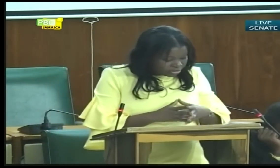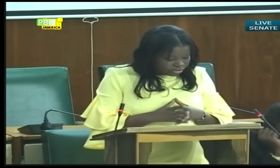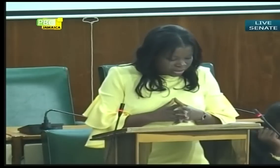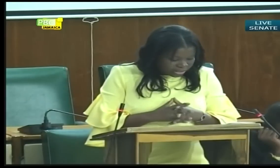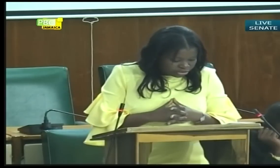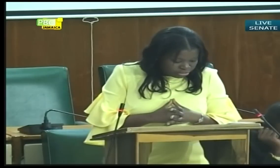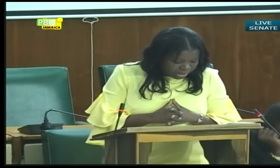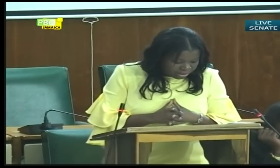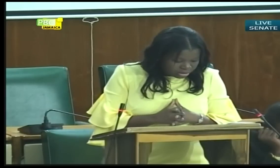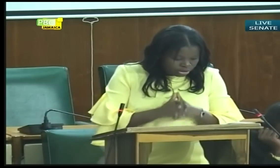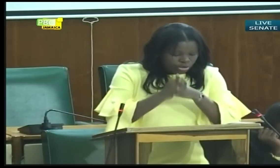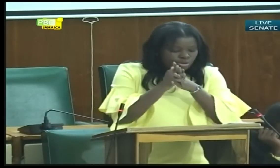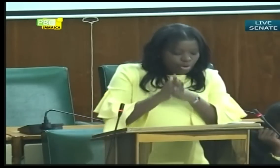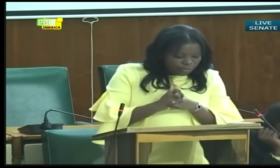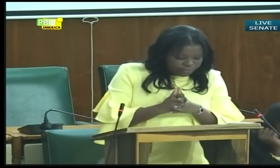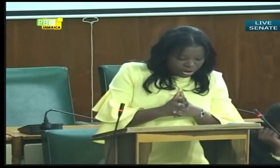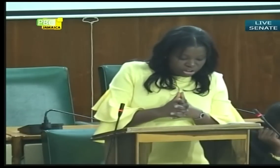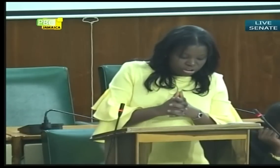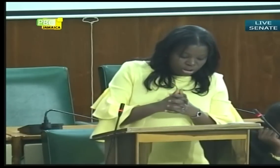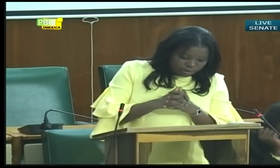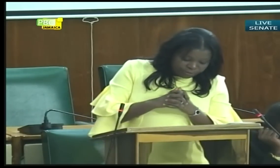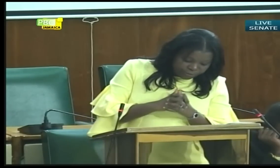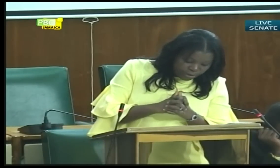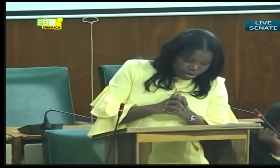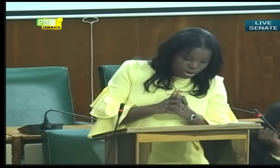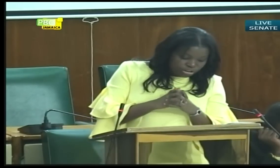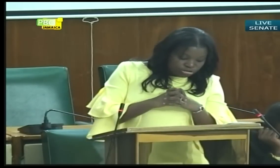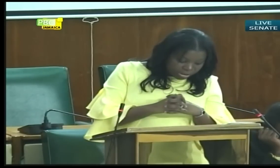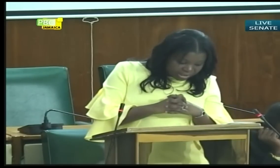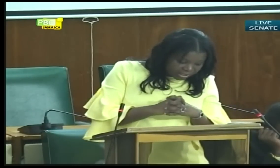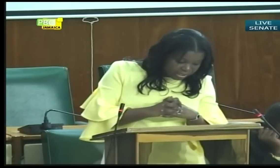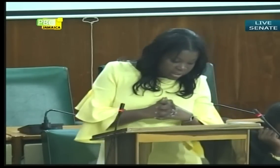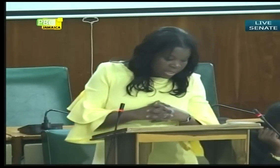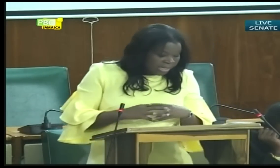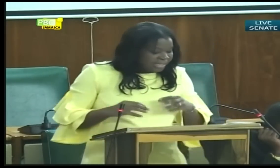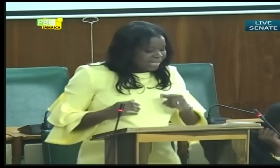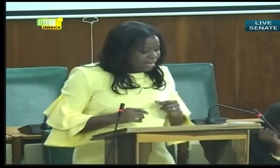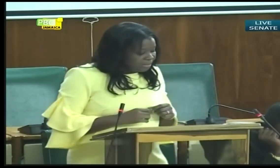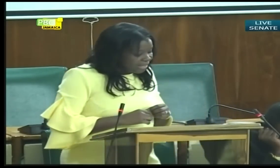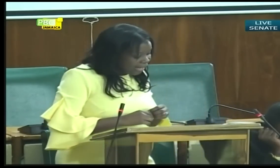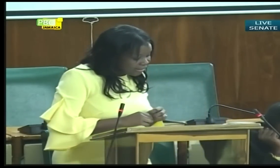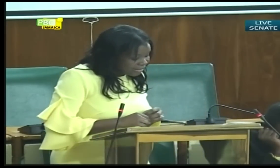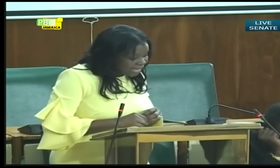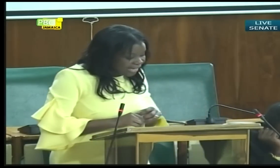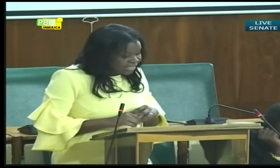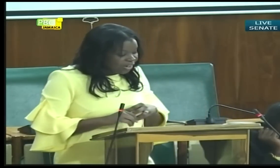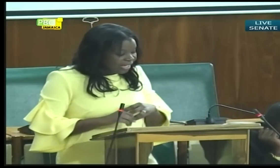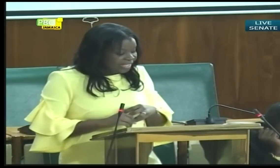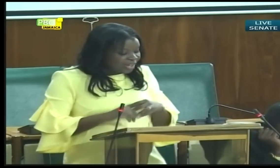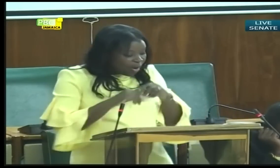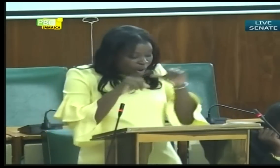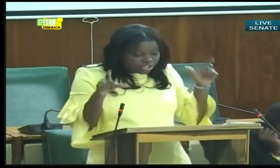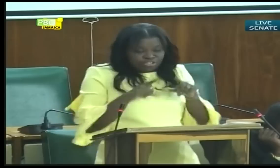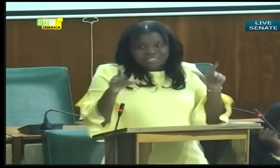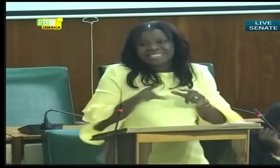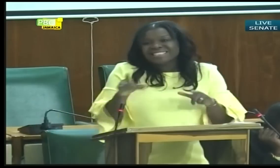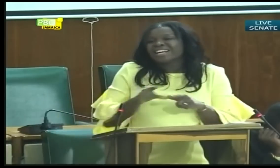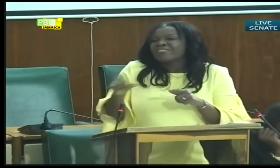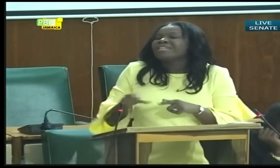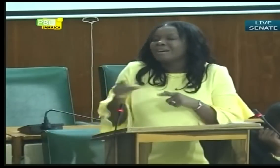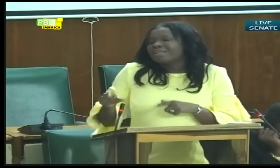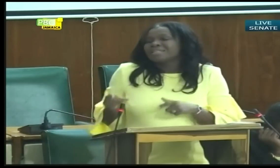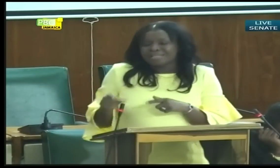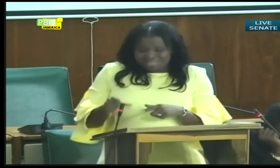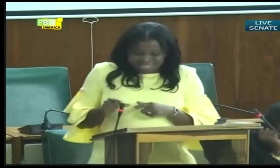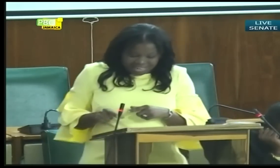into the trust instrument, no function conferred on the trustees shall be exercised unless all the trustees